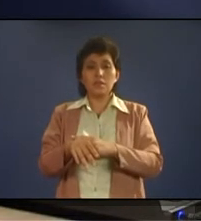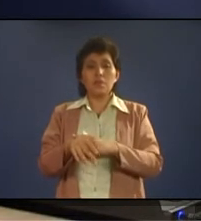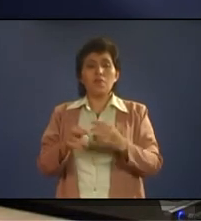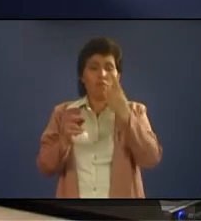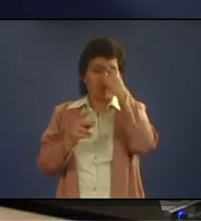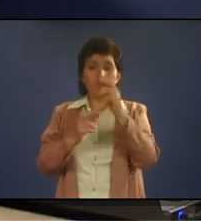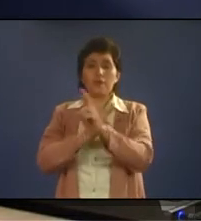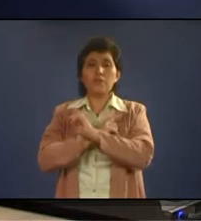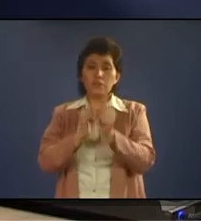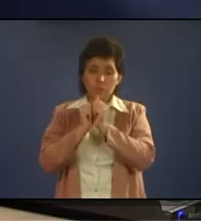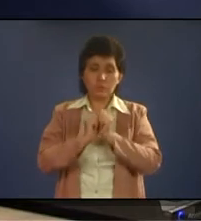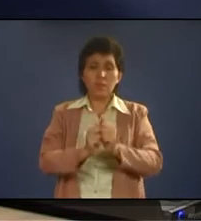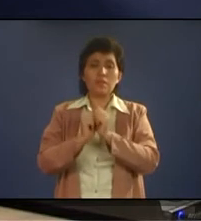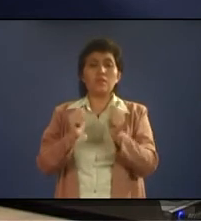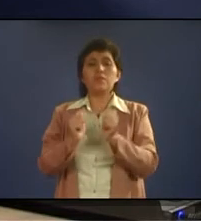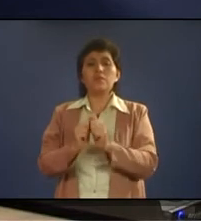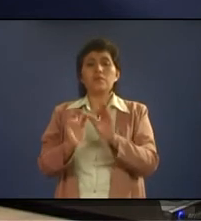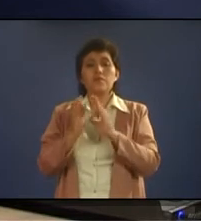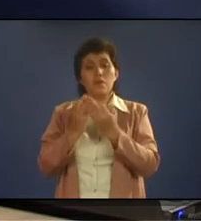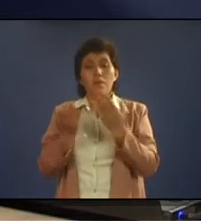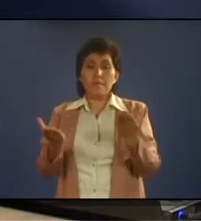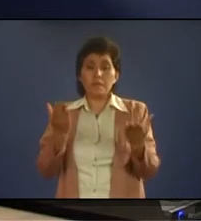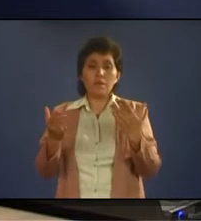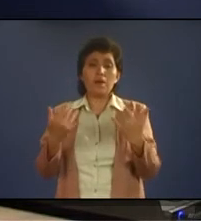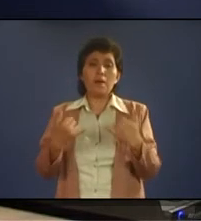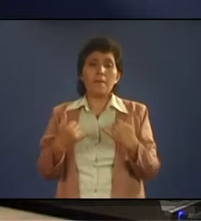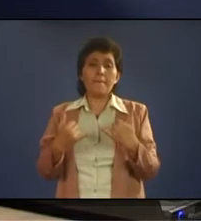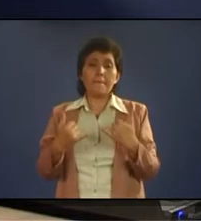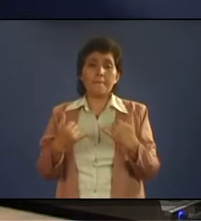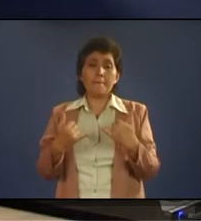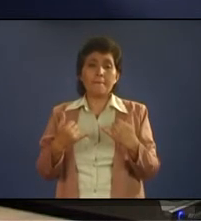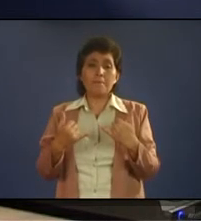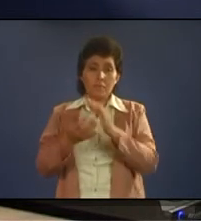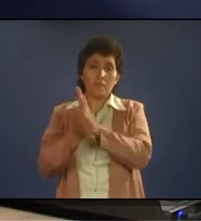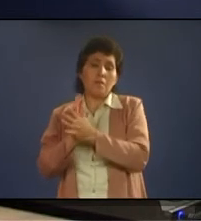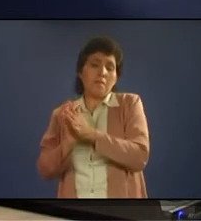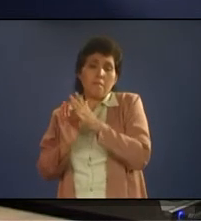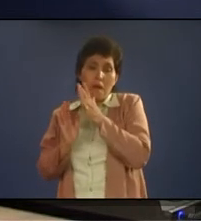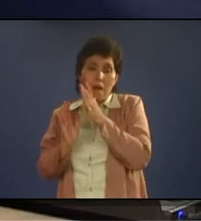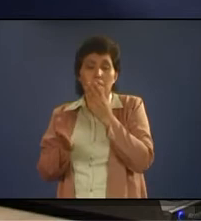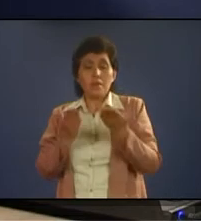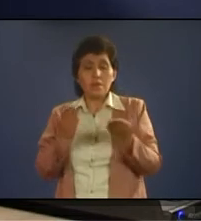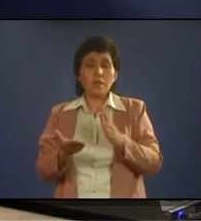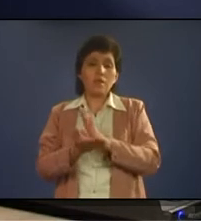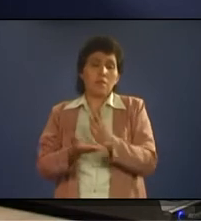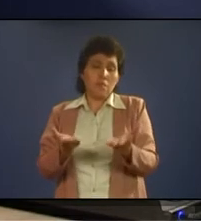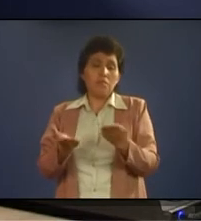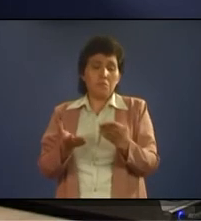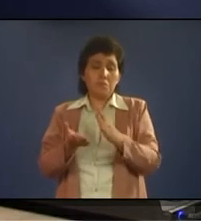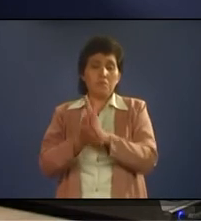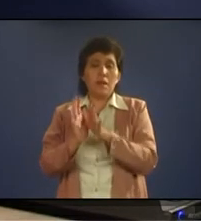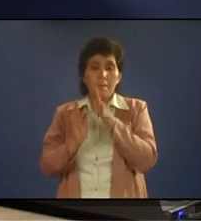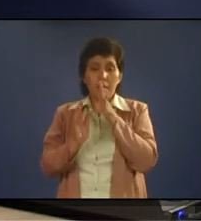activities together, okay? Or you might play a role of mother, a parent, a father, okay?